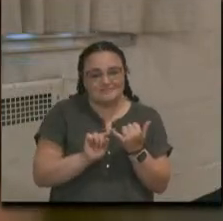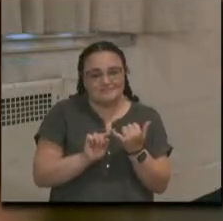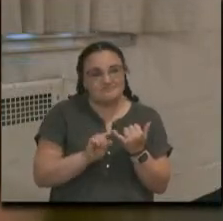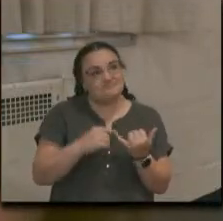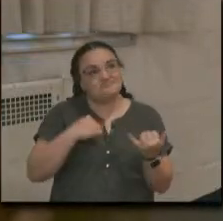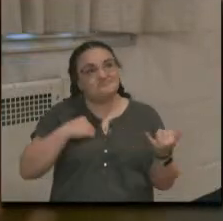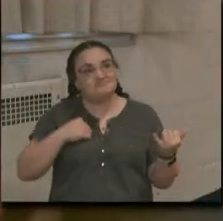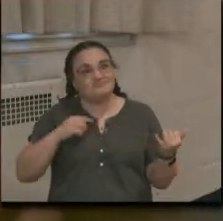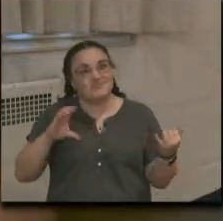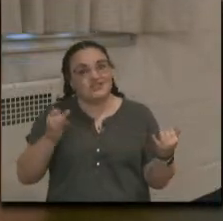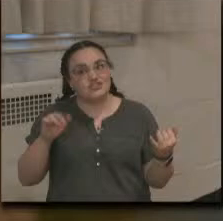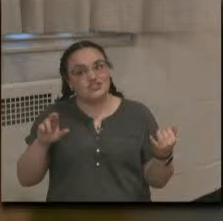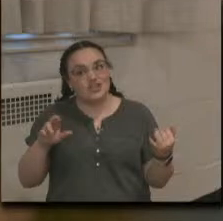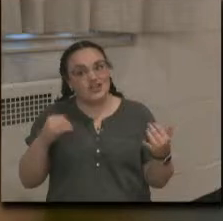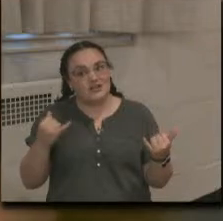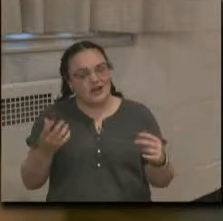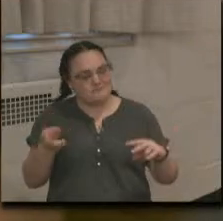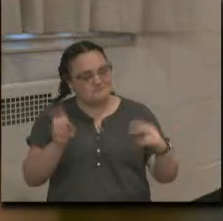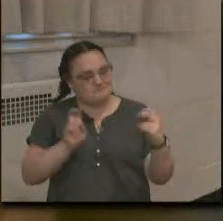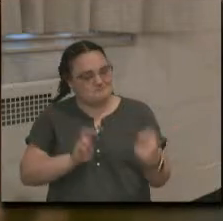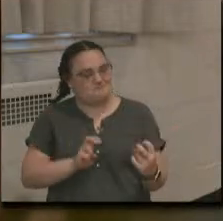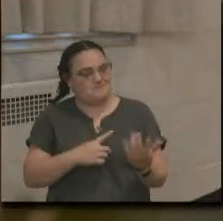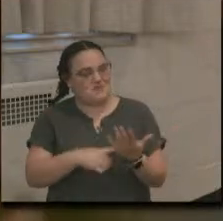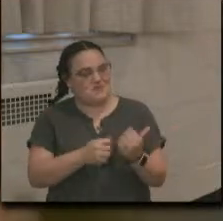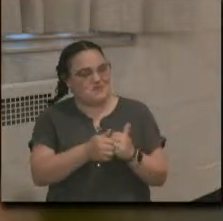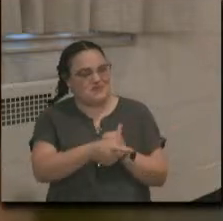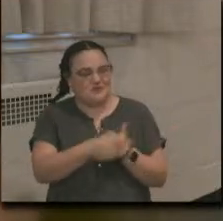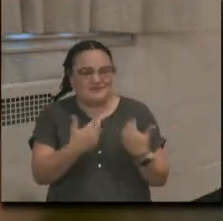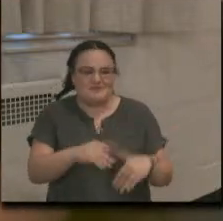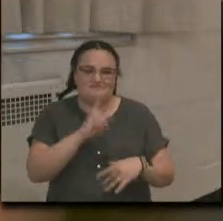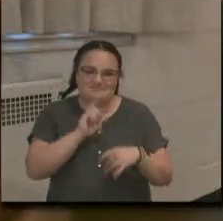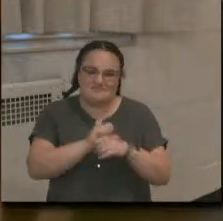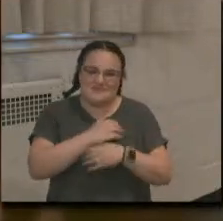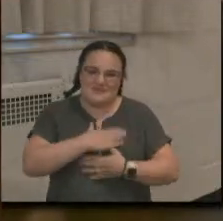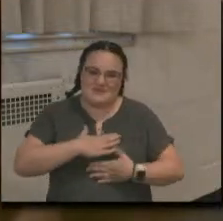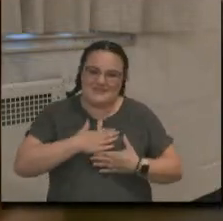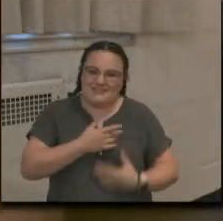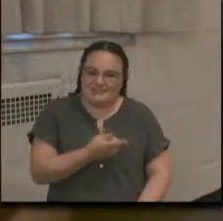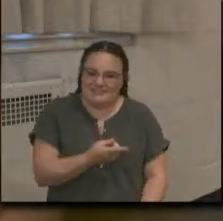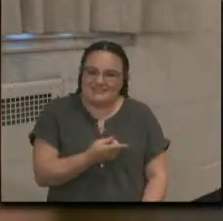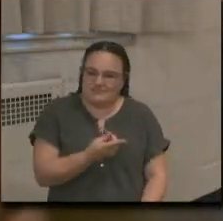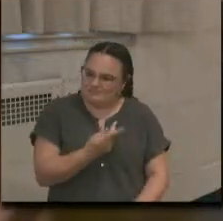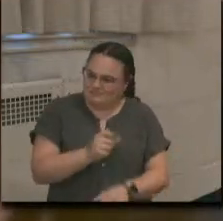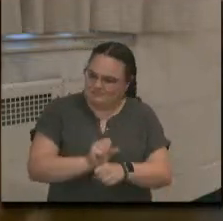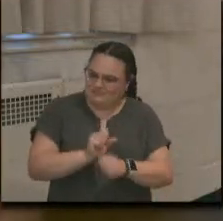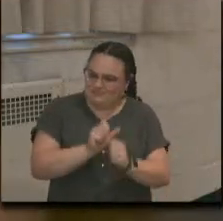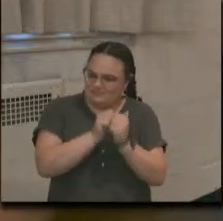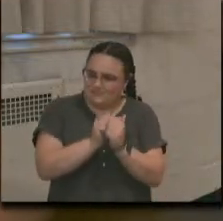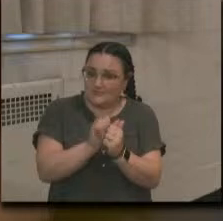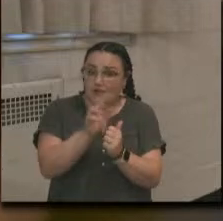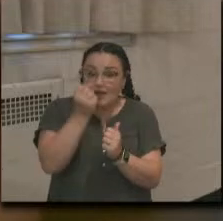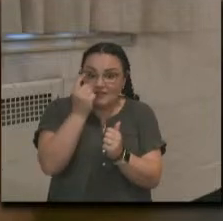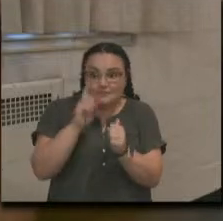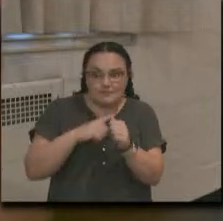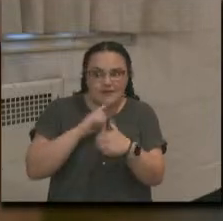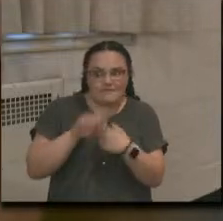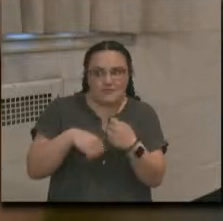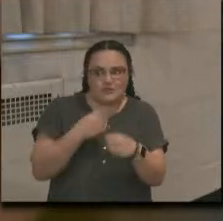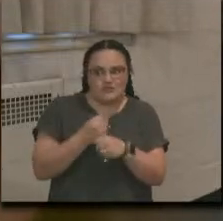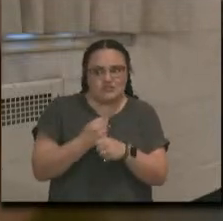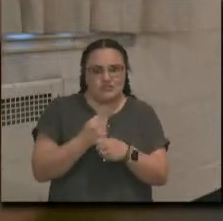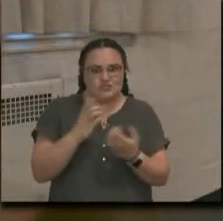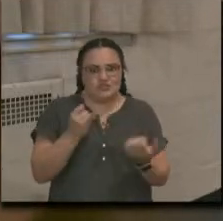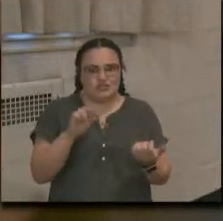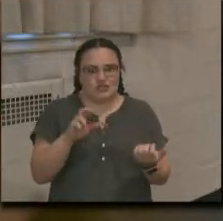chair to another. And it's been a pleasure working with you this past year and my first year as chair of